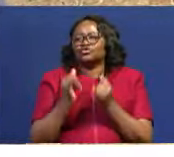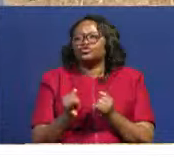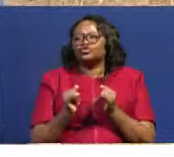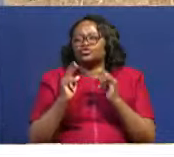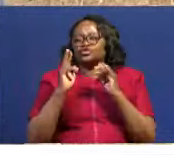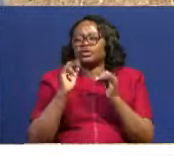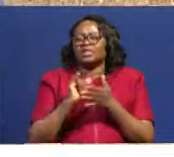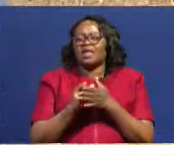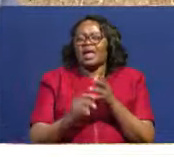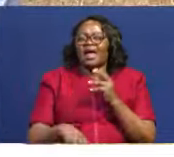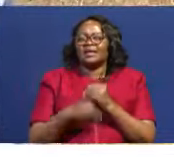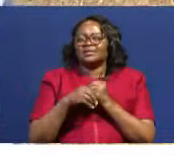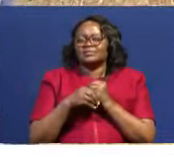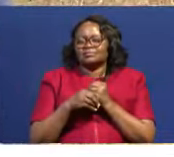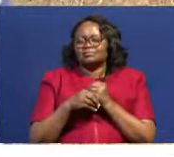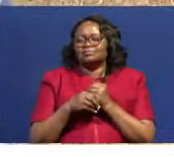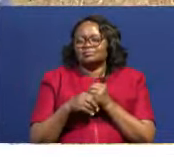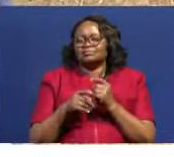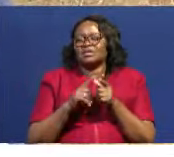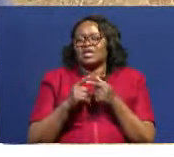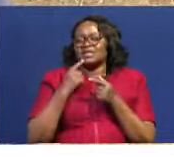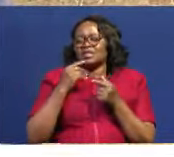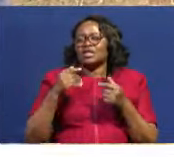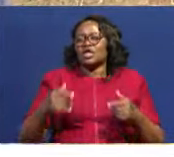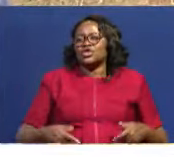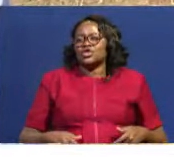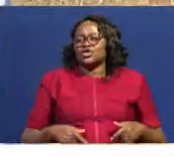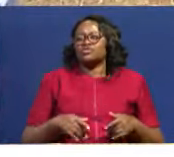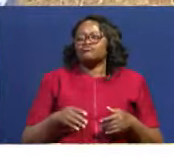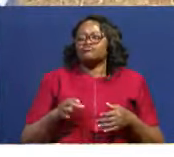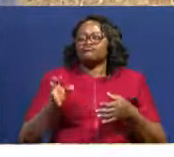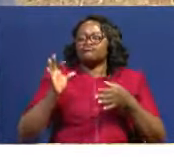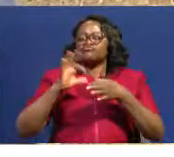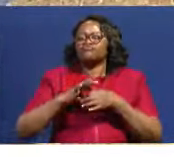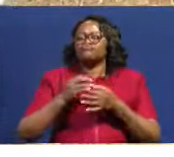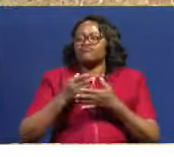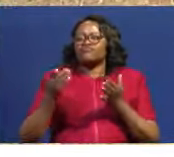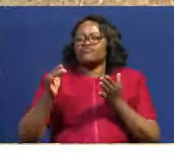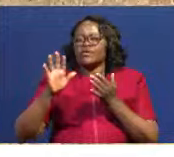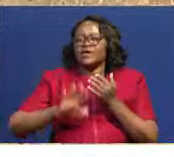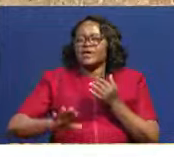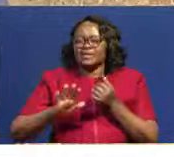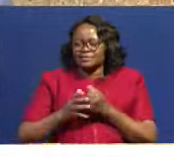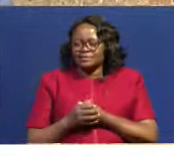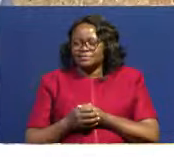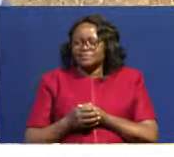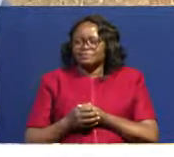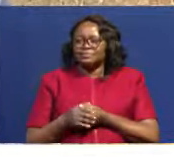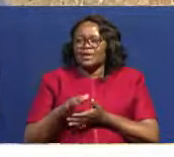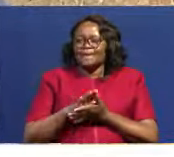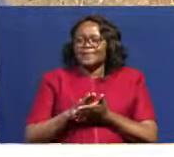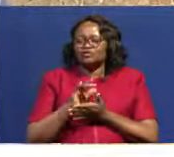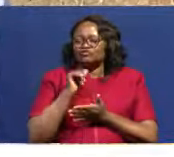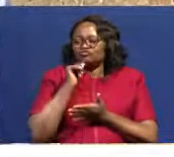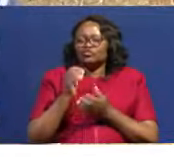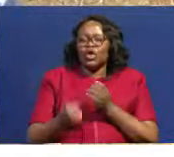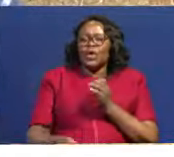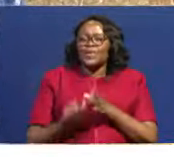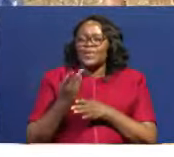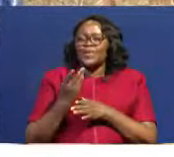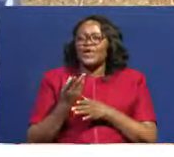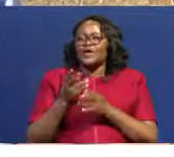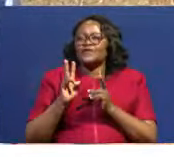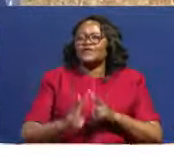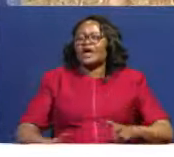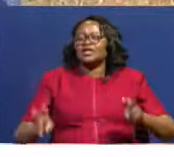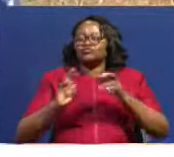issues we are adding to that whole value chain. So I can say the youth there, they'll plug in almost in every bit of the basically now will not just be produced, we'll be having a whole